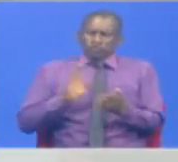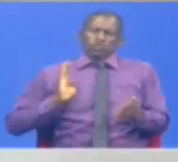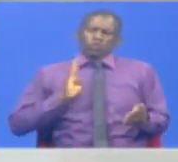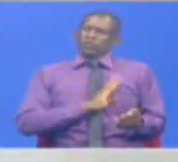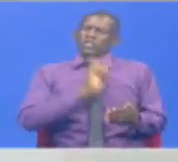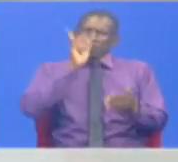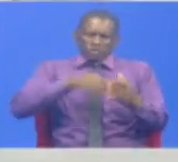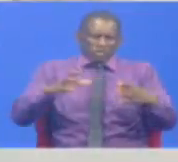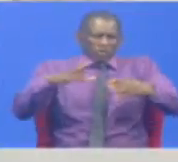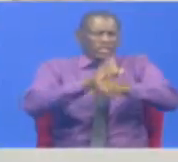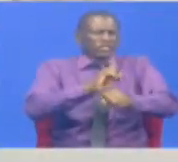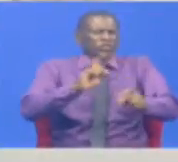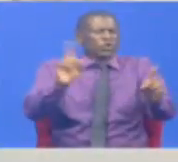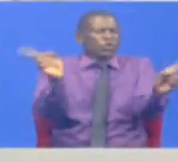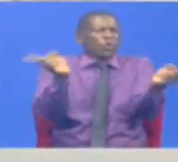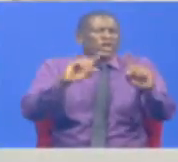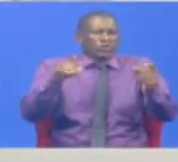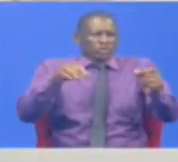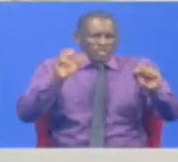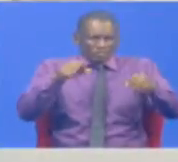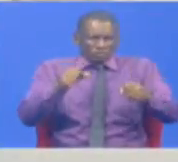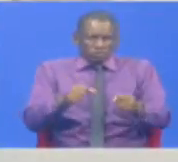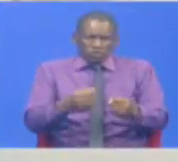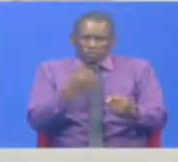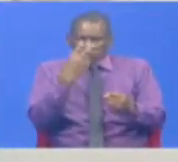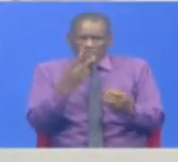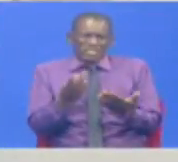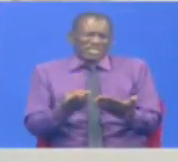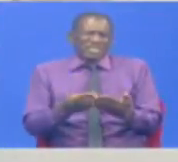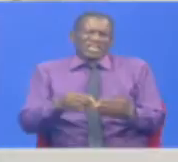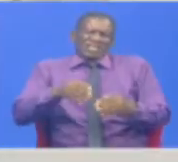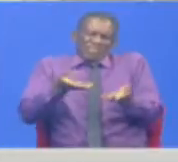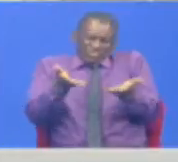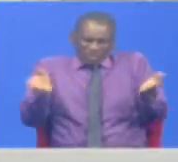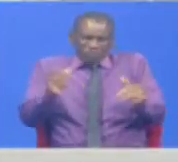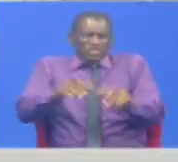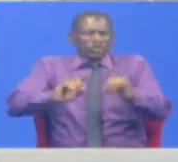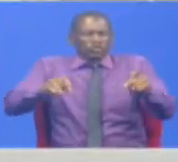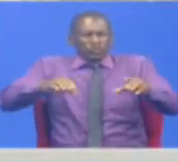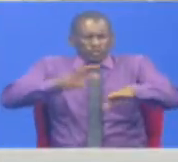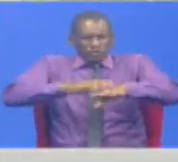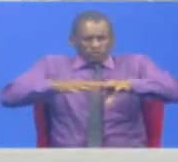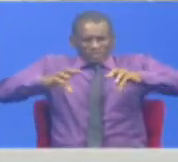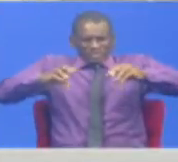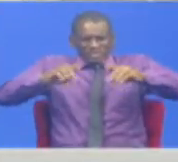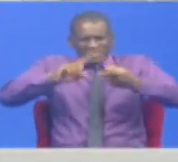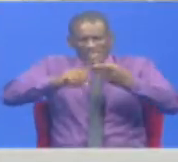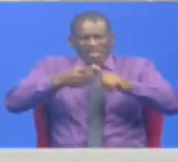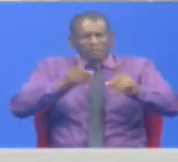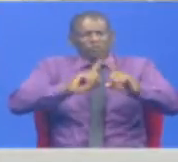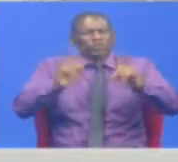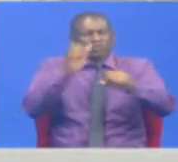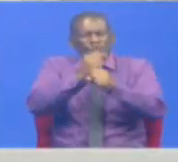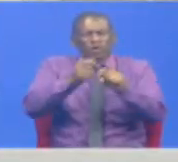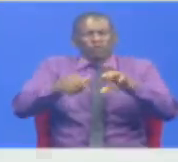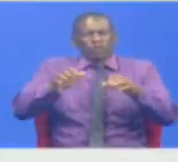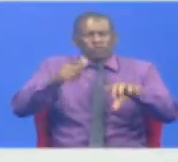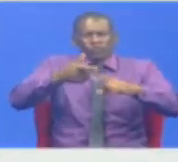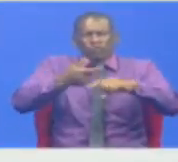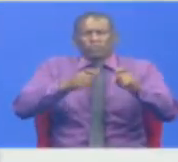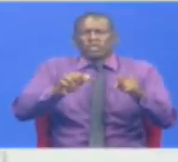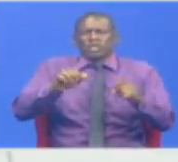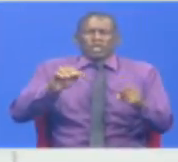no longer effectively tame the influx of compromised goods into the country as it no longer operates at the port. KEBS Managing Director